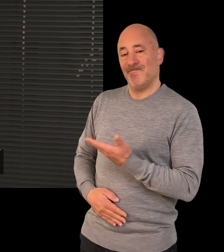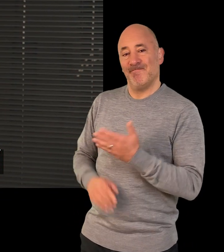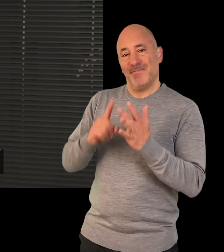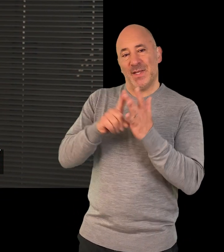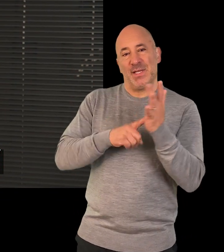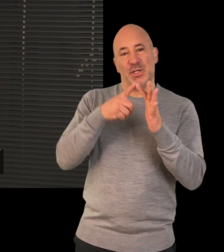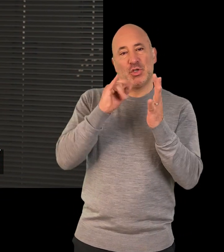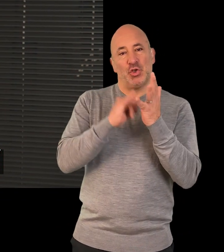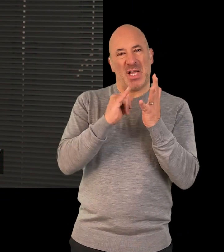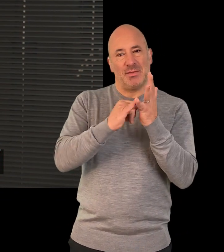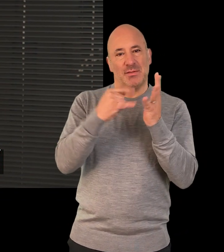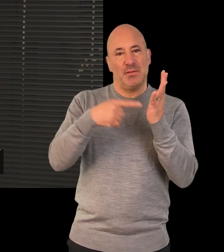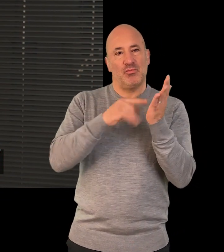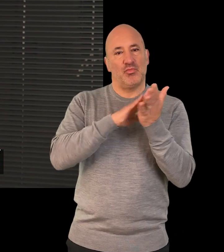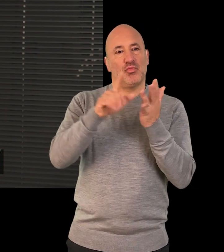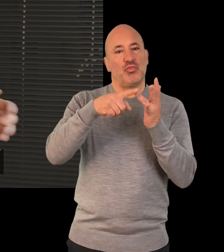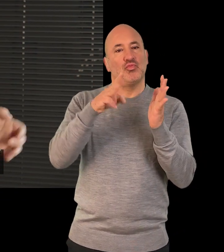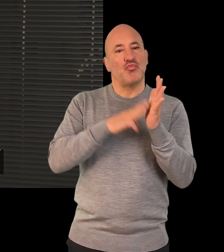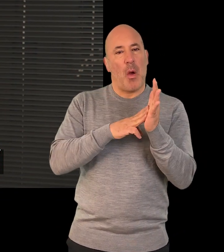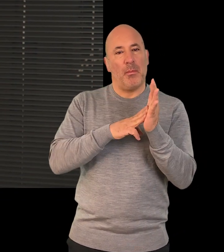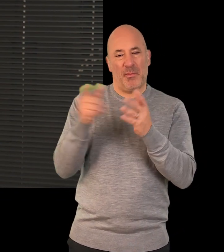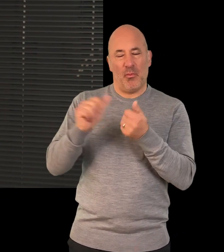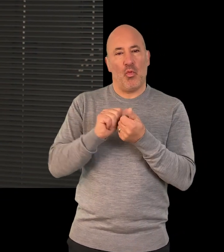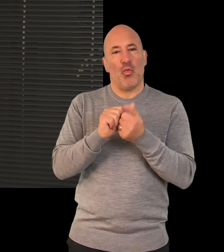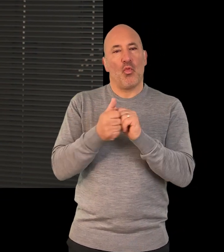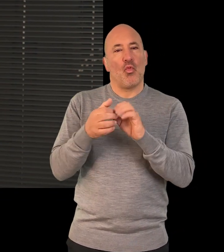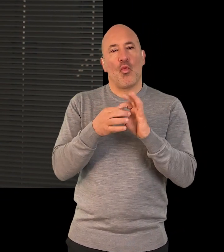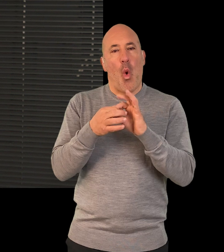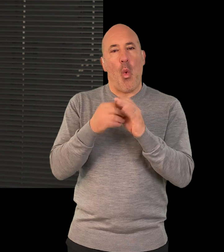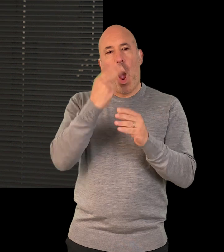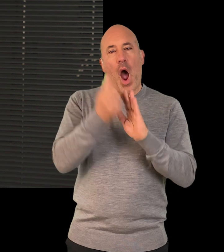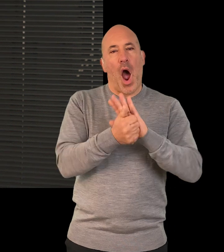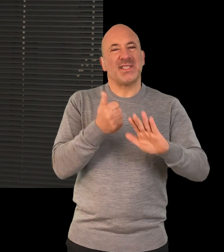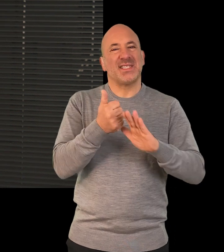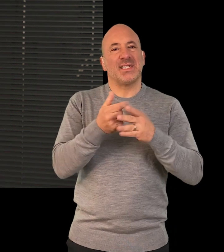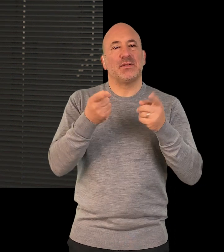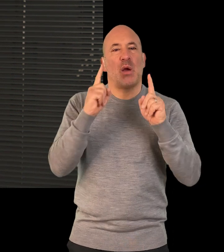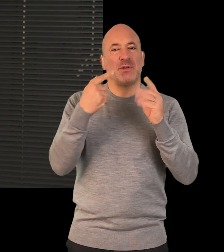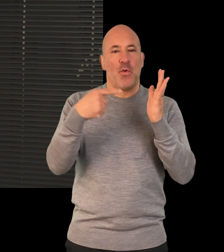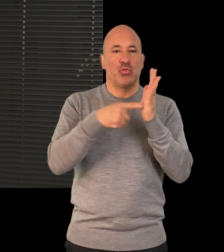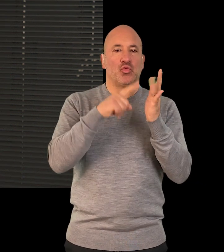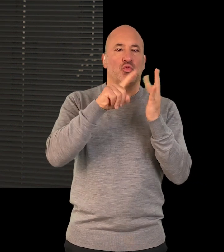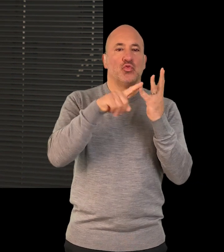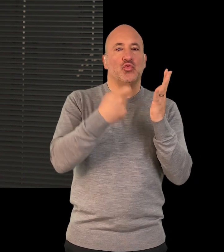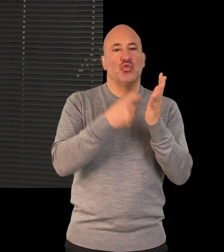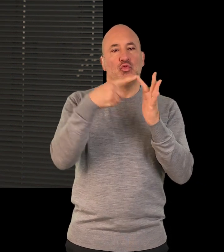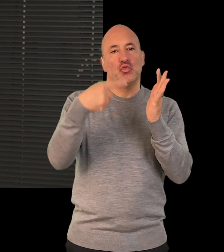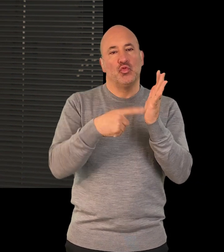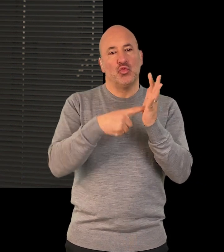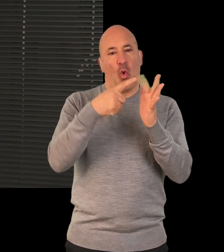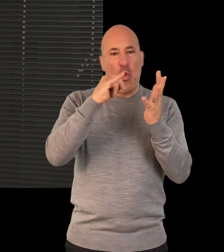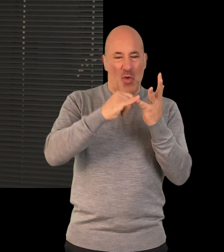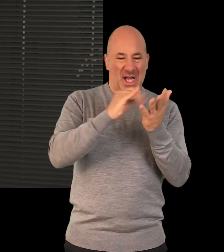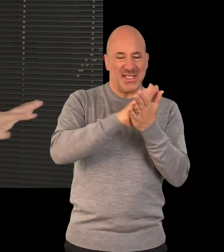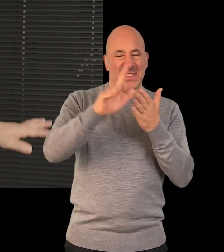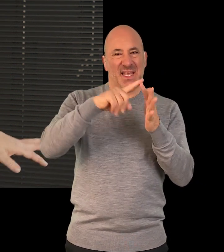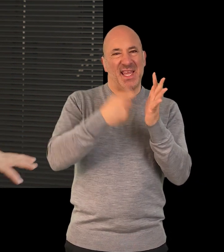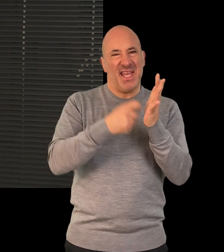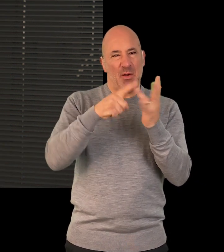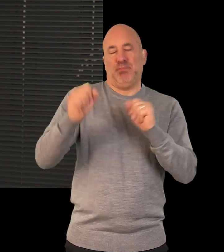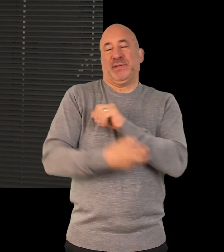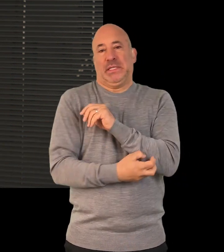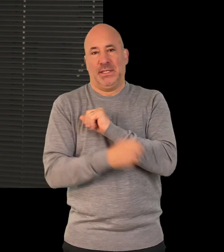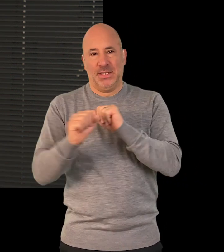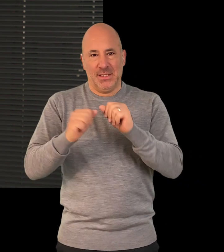the co-artistic director of Tourette's Hero, Biscuit, which is a disabled-led arts organisation that works across